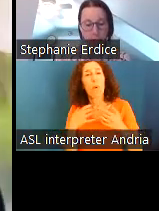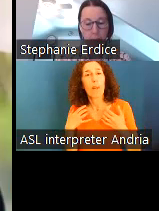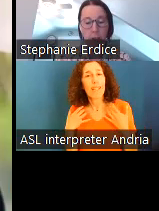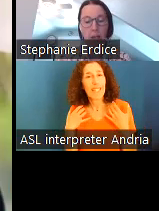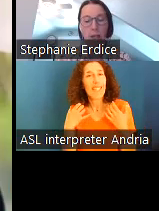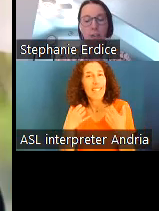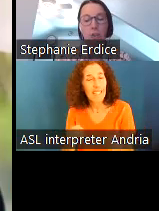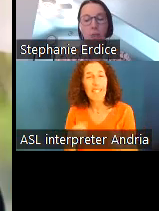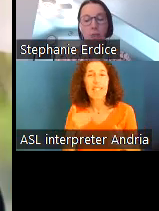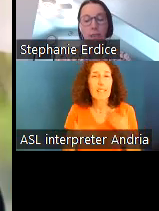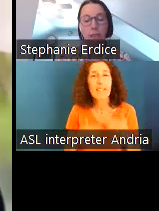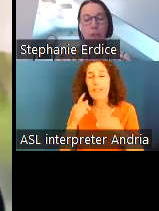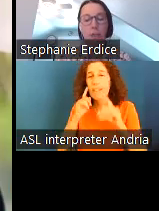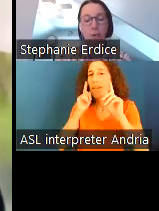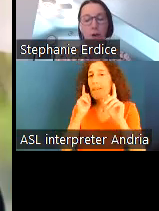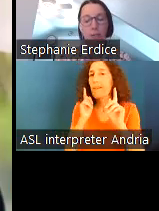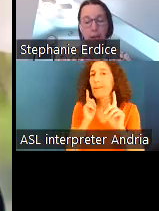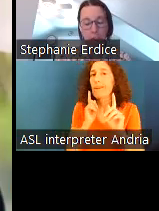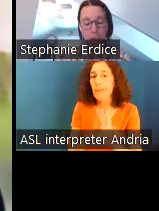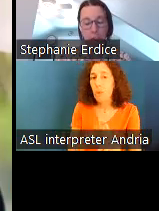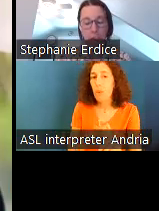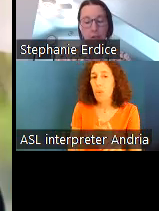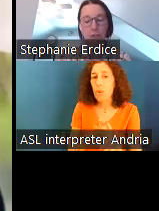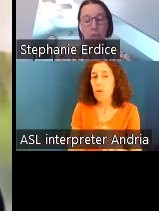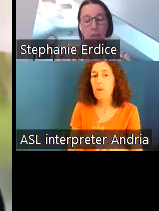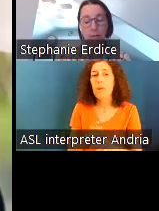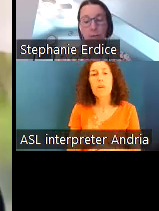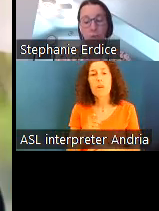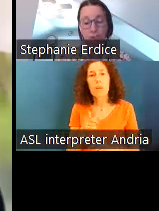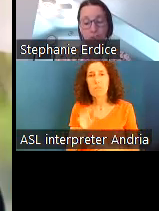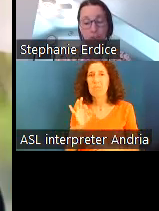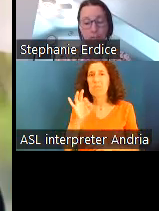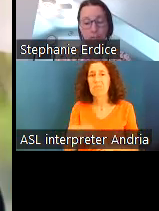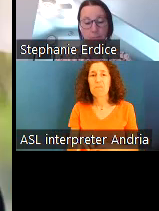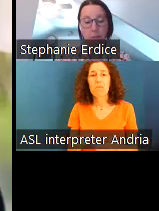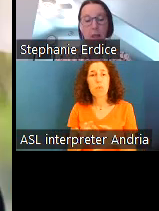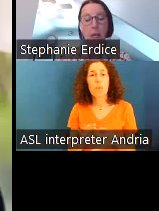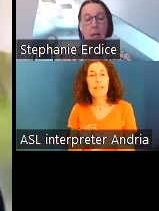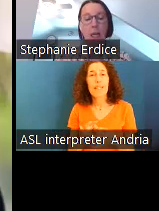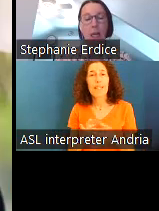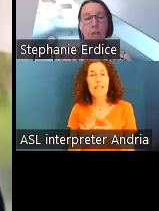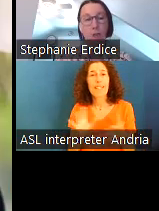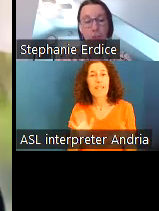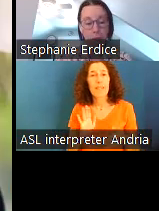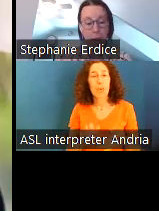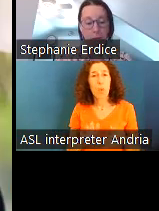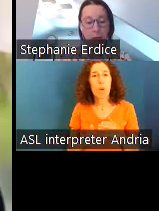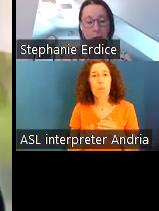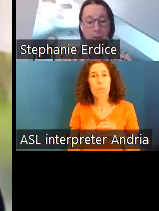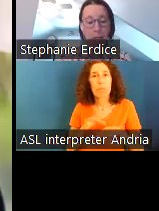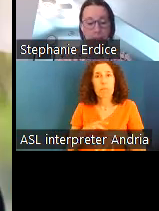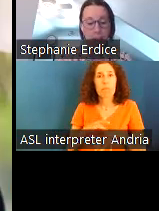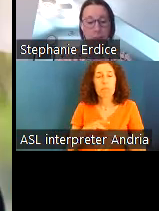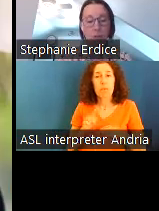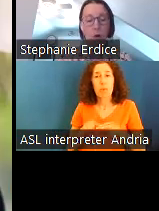advocate is to release your attachment to the survivor's choices. If you start